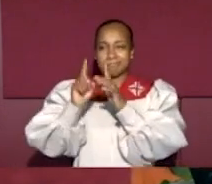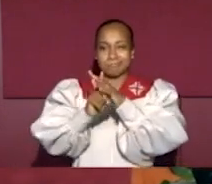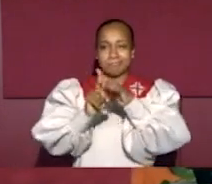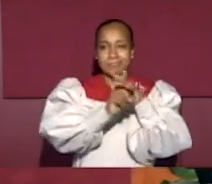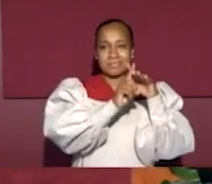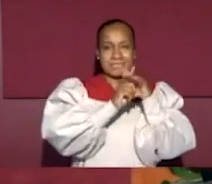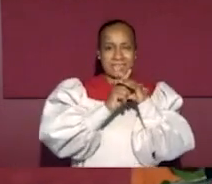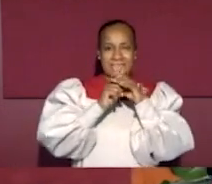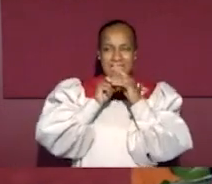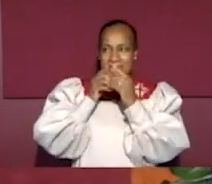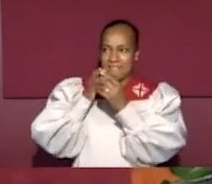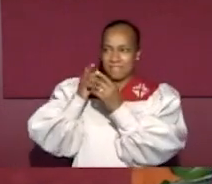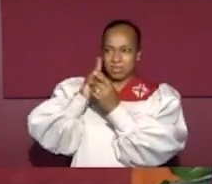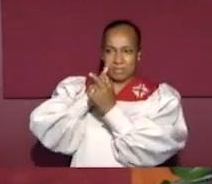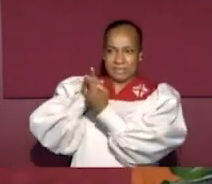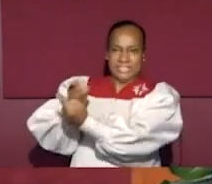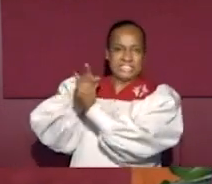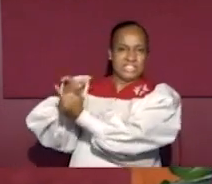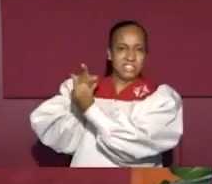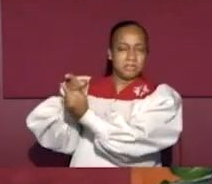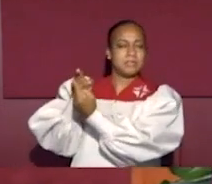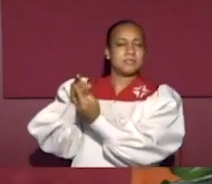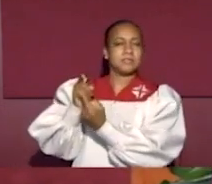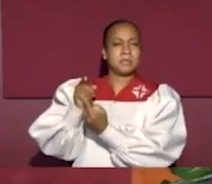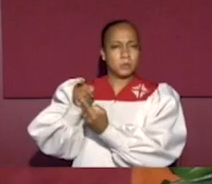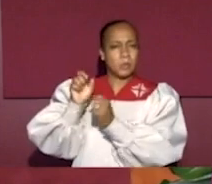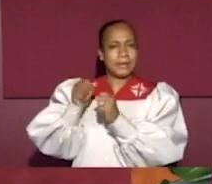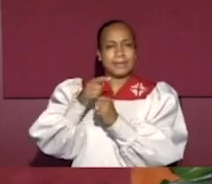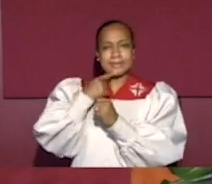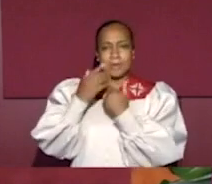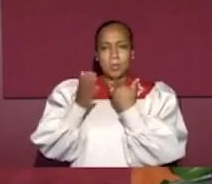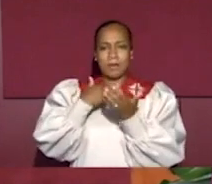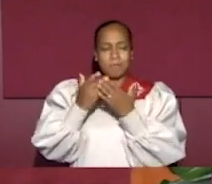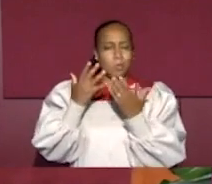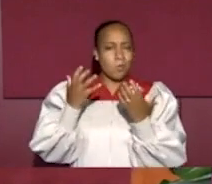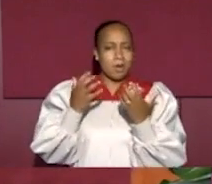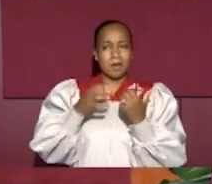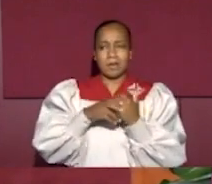is contentious, and you can say whatever